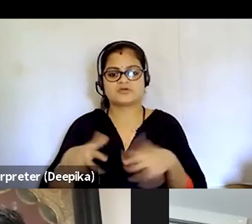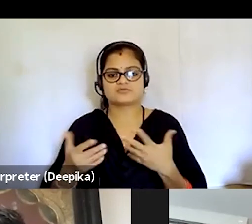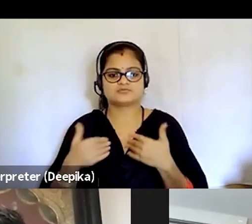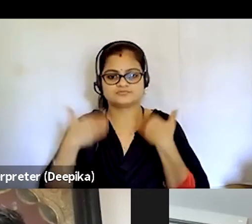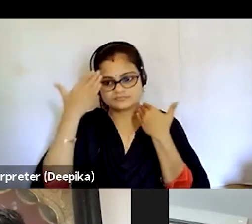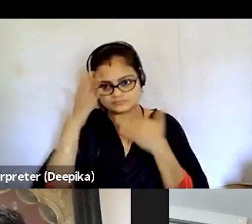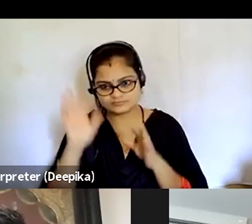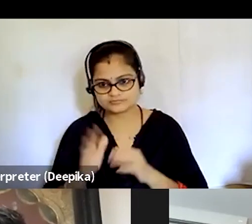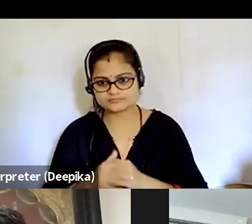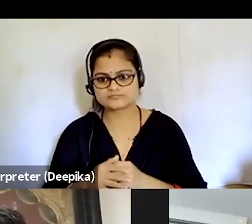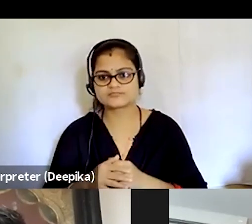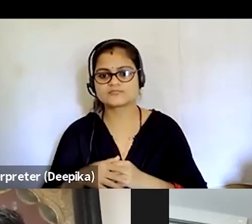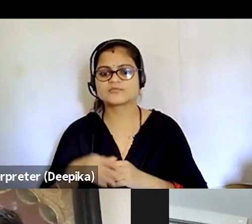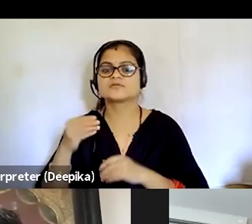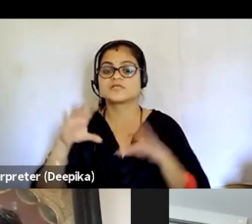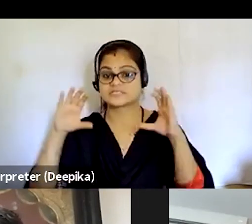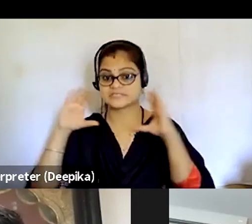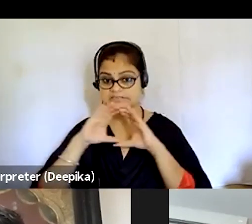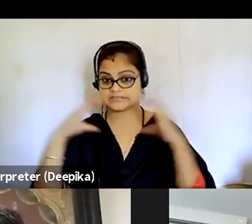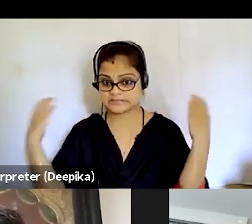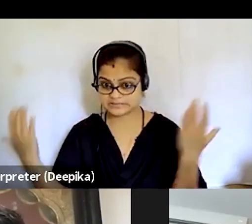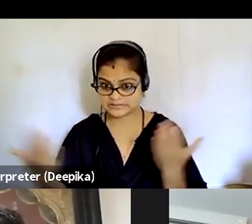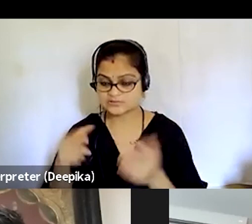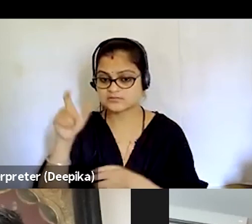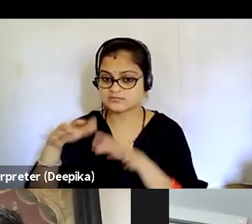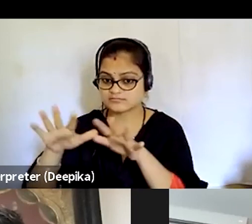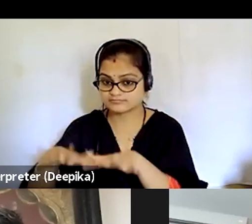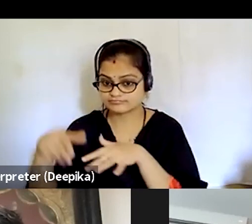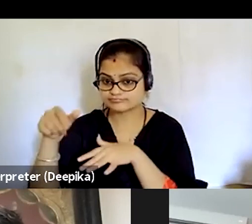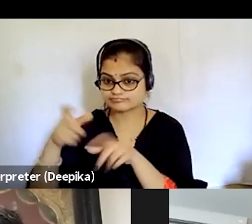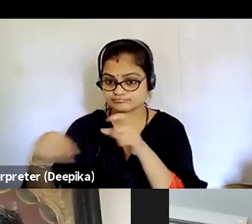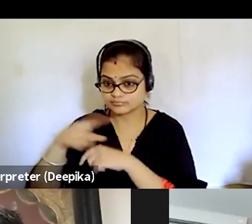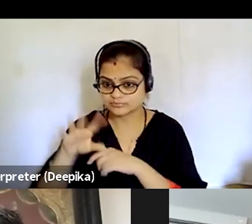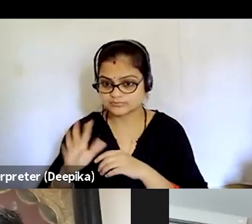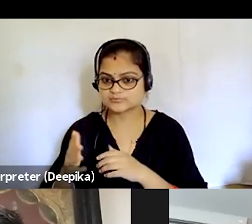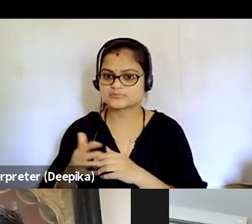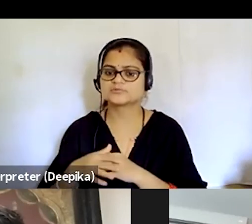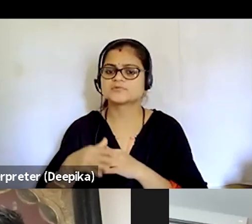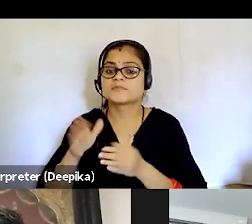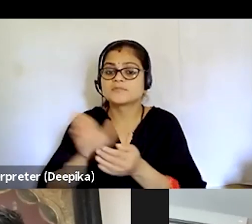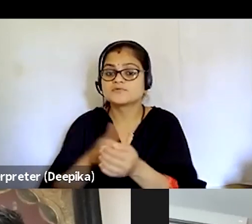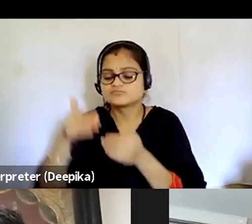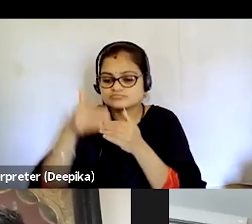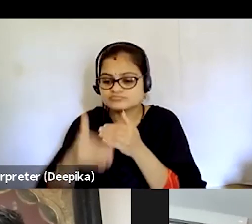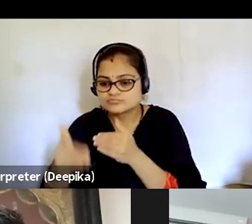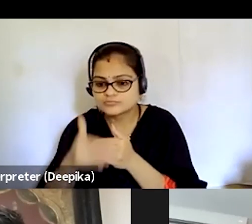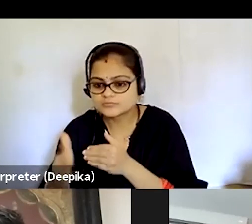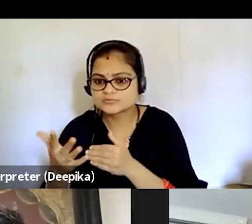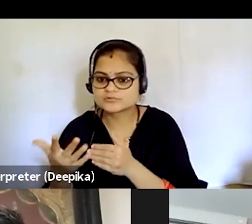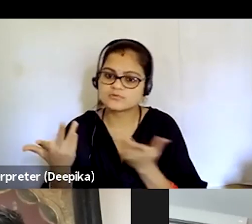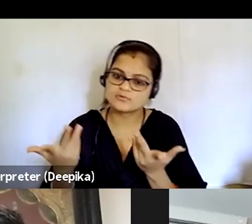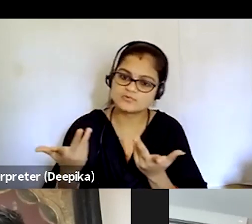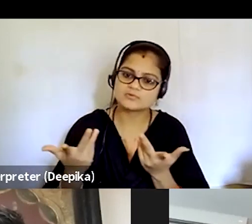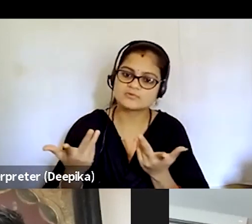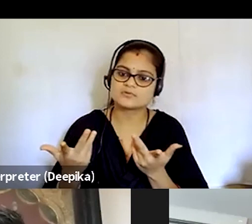to be allowed into the stadiums. That will dictate also, how the music is going to grow in terms of, I'm talking